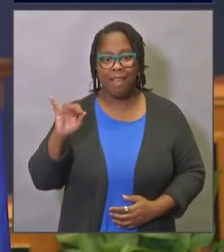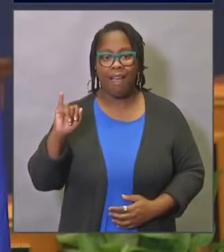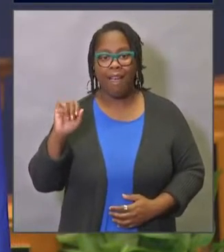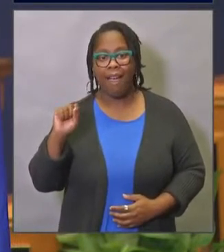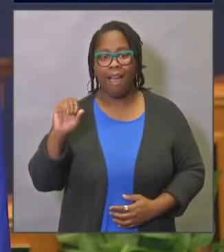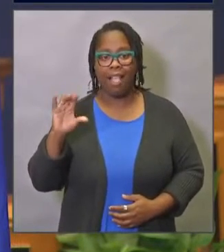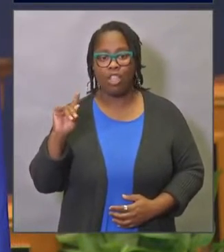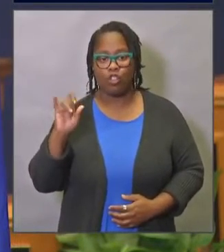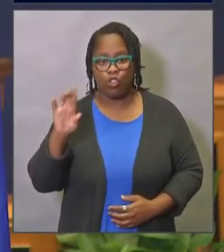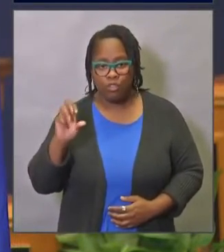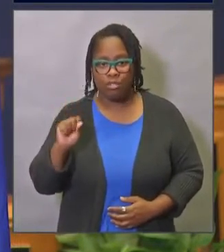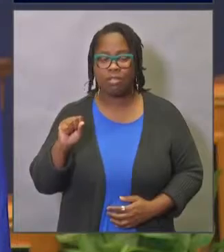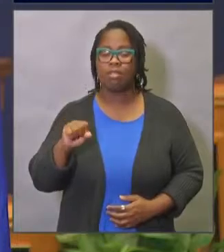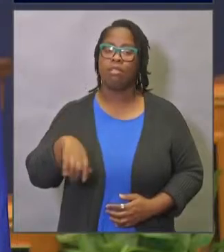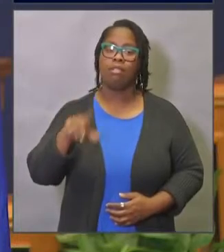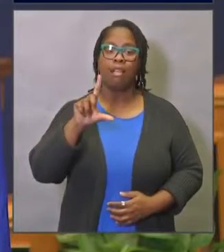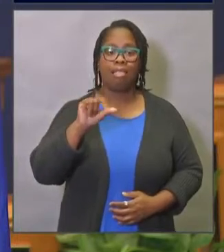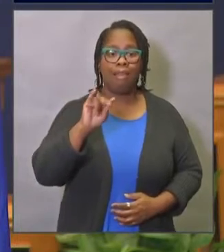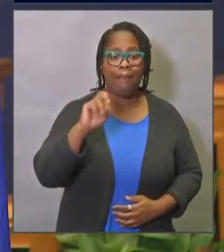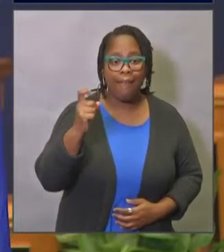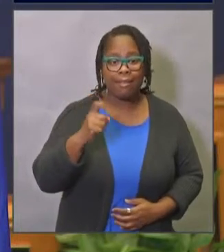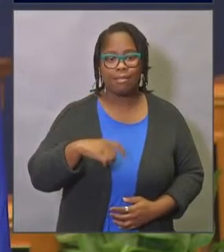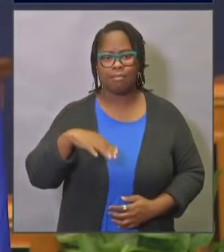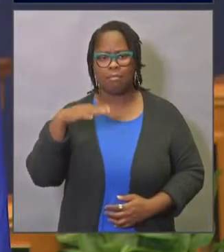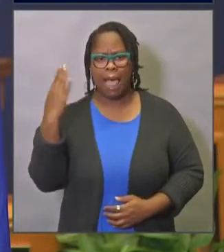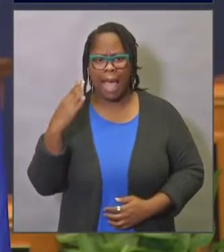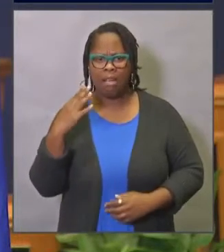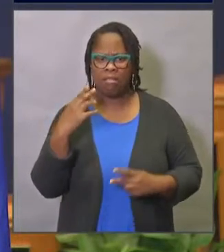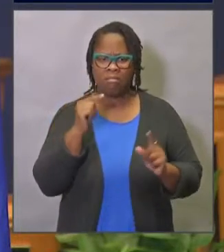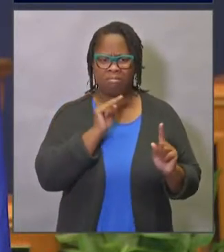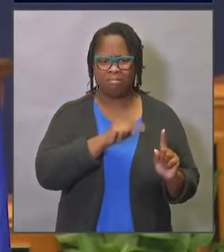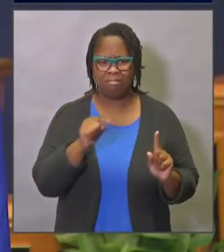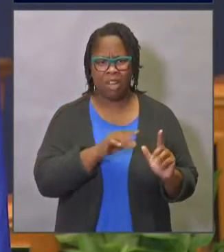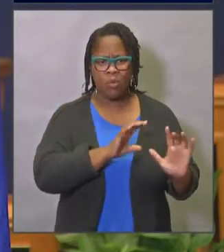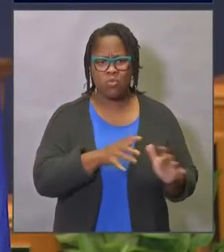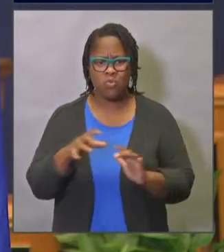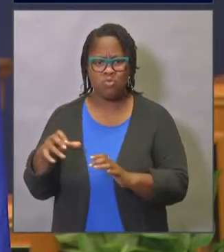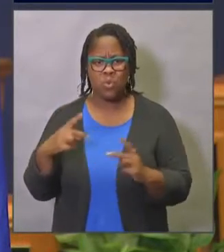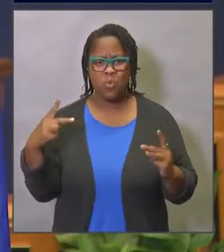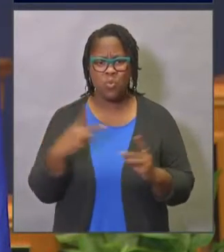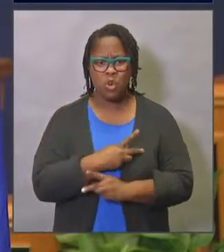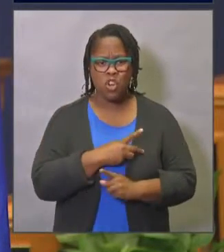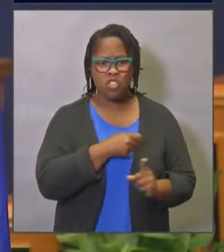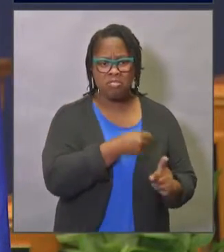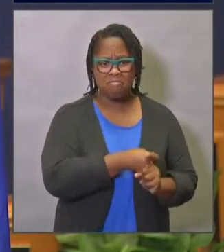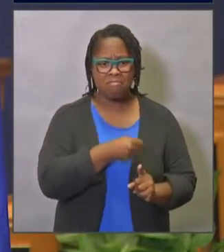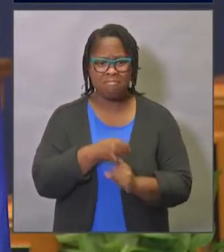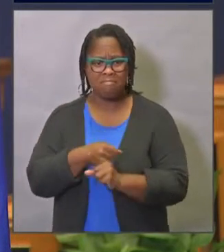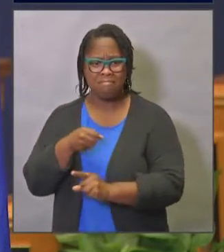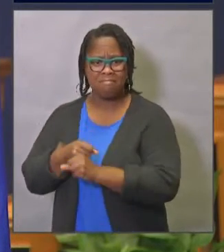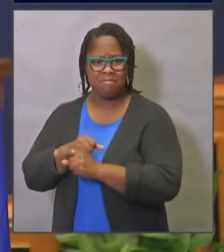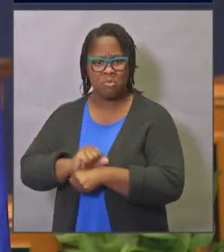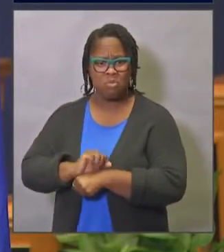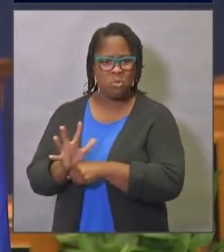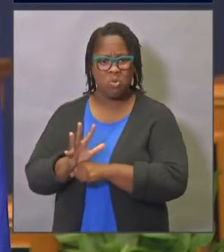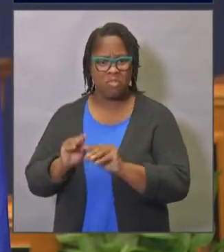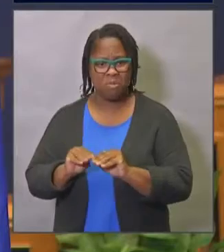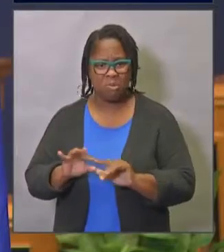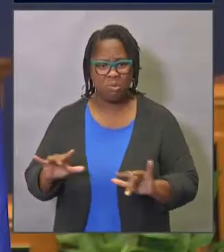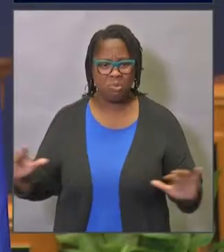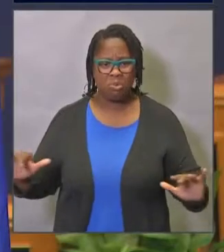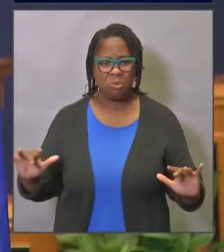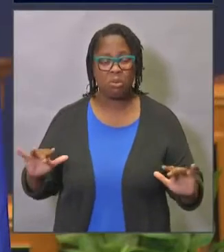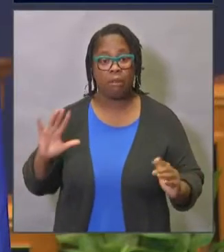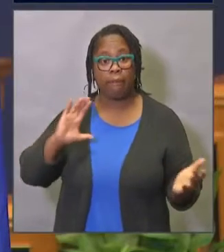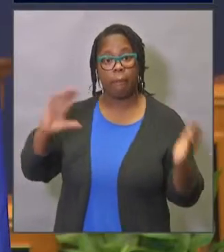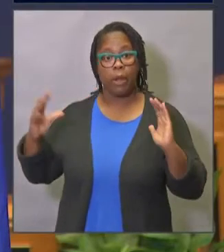residents continue to bear the brunt of the COVID-19 virus, and these gaps are widening. With the surge in hospitalizations,